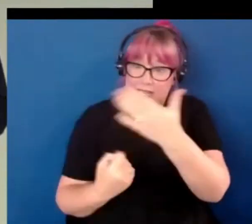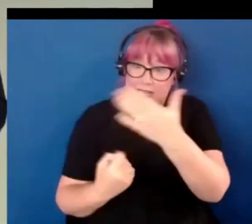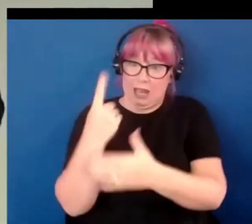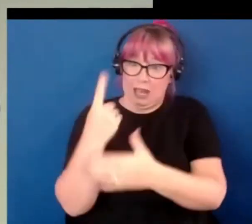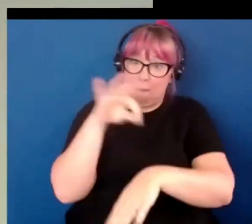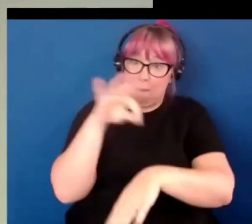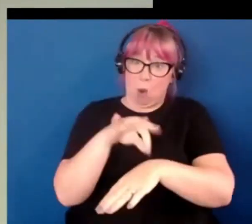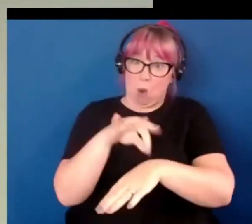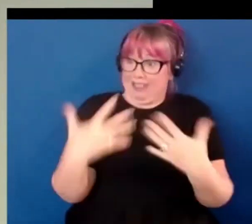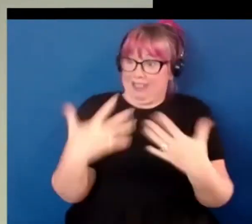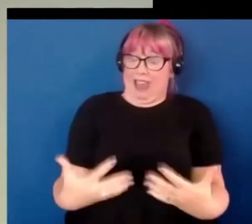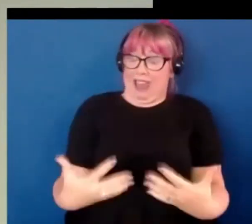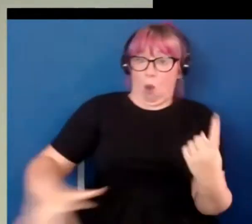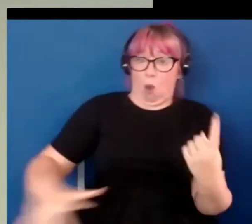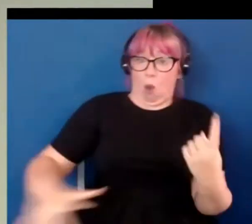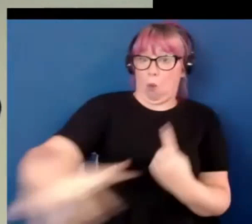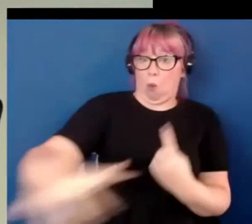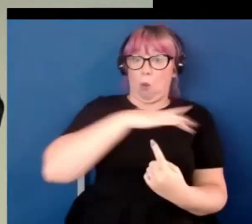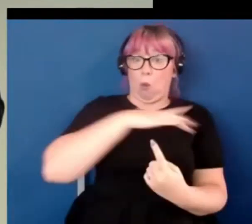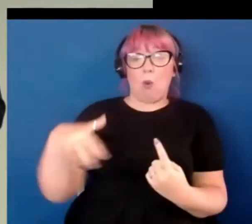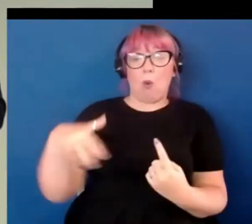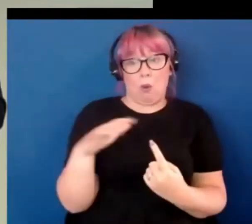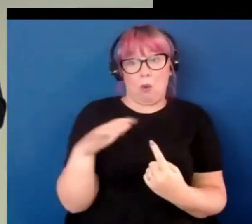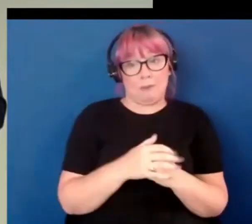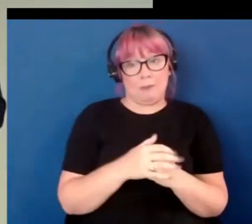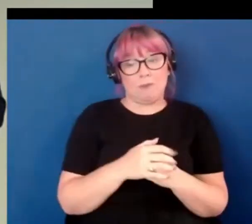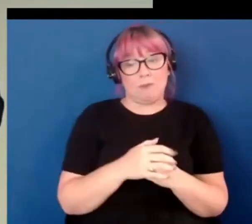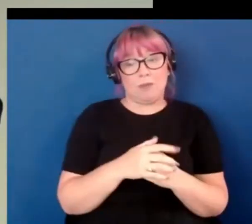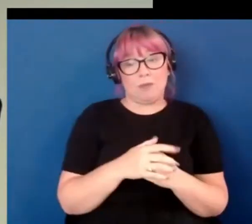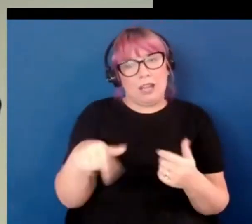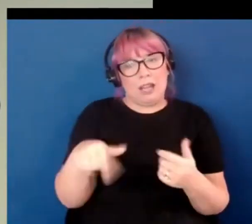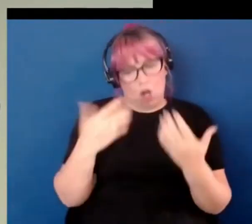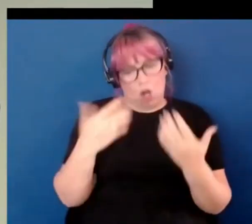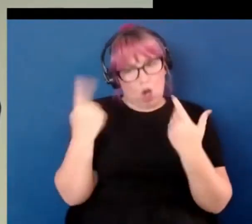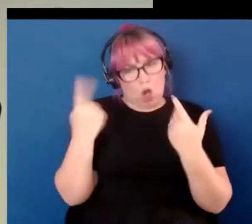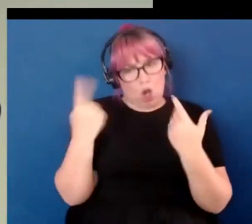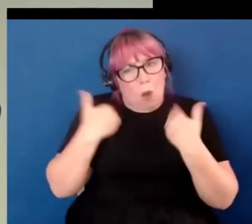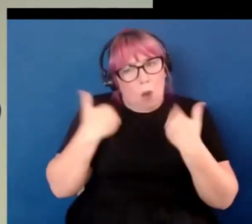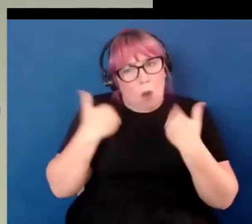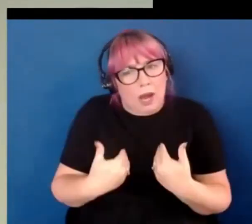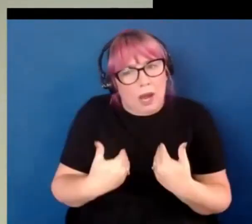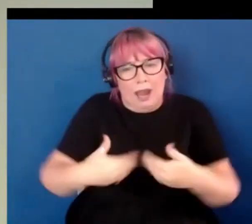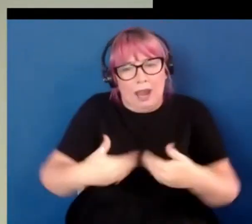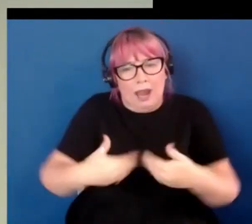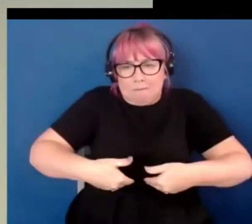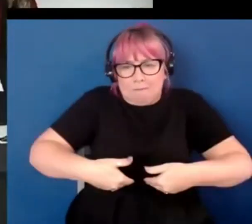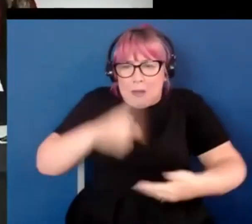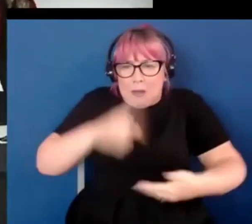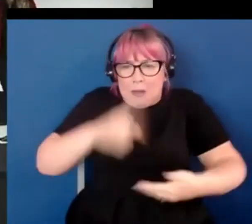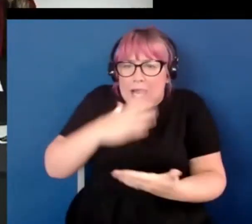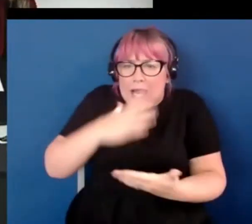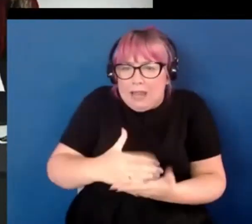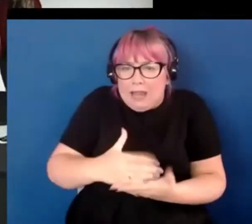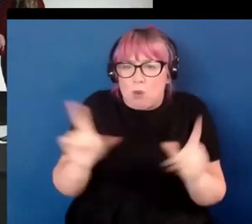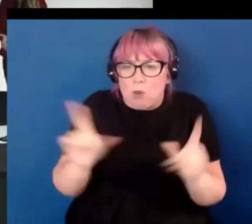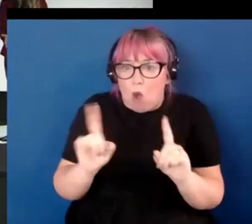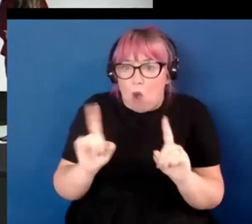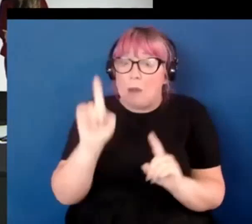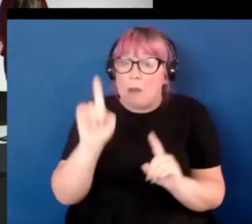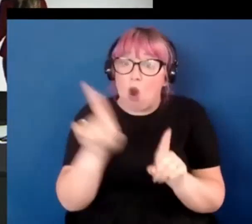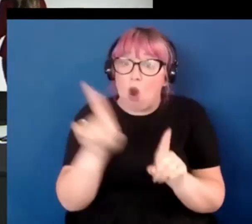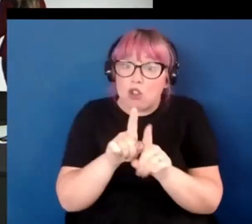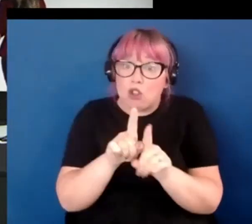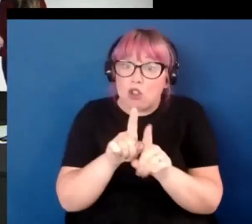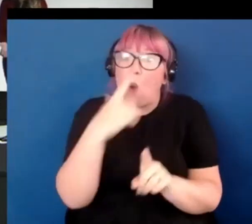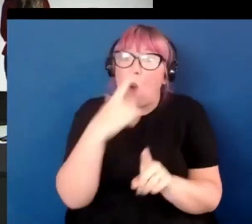it will show us not just who we really are, but what we can be. In our history, the